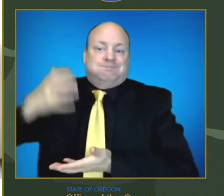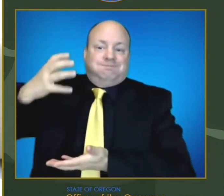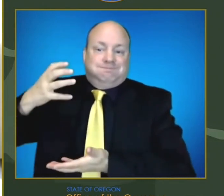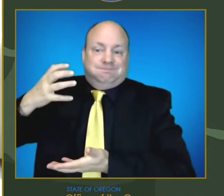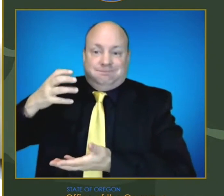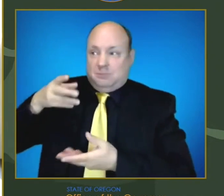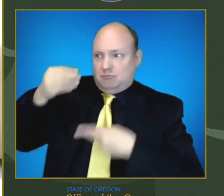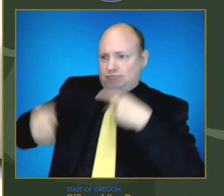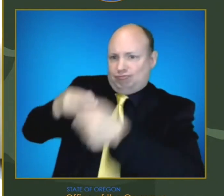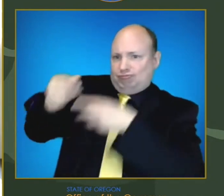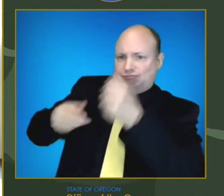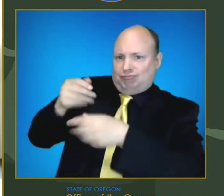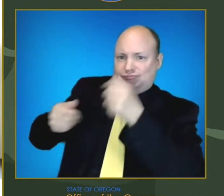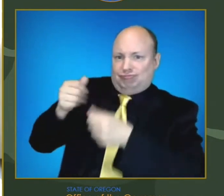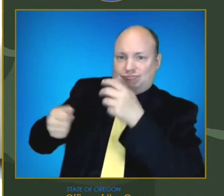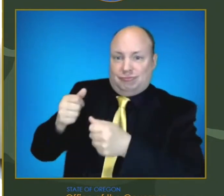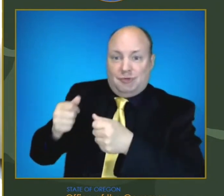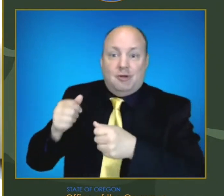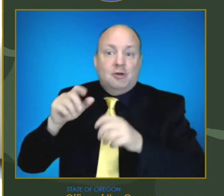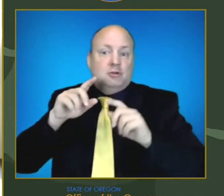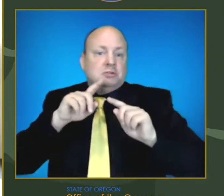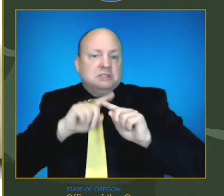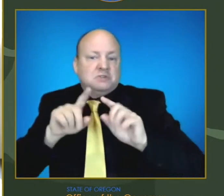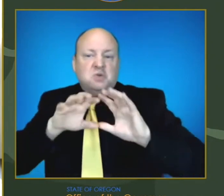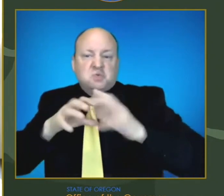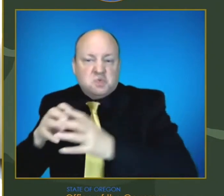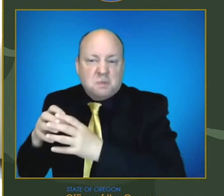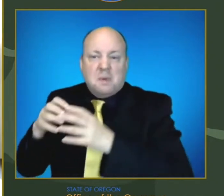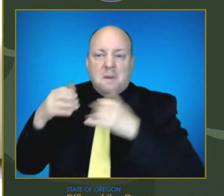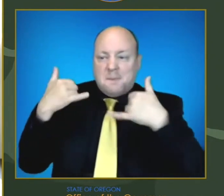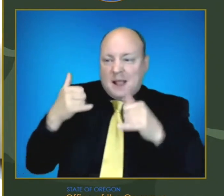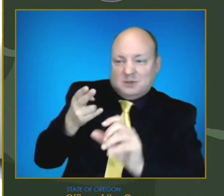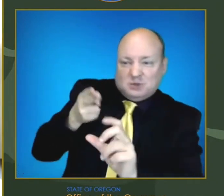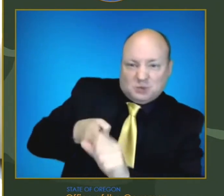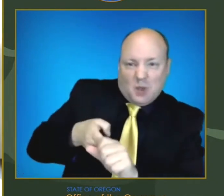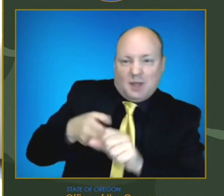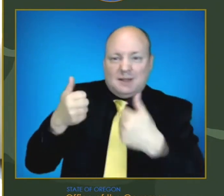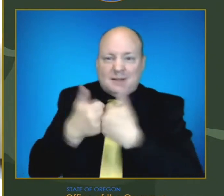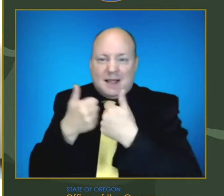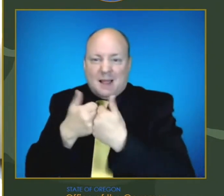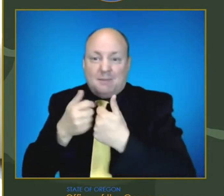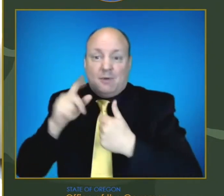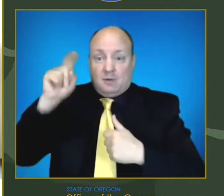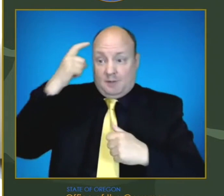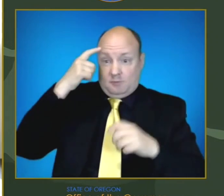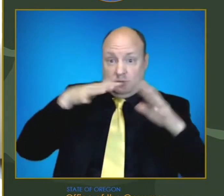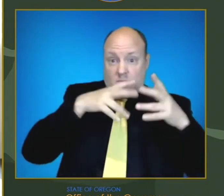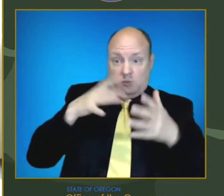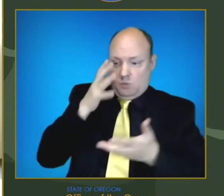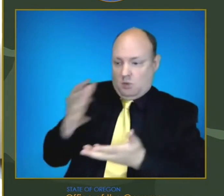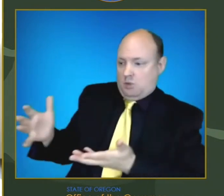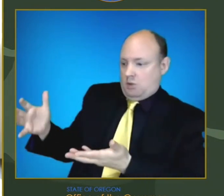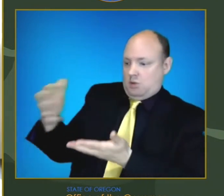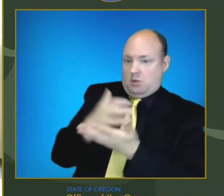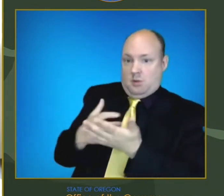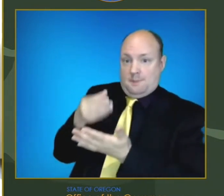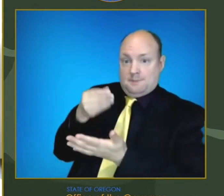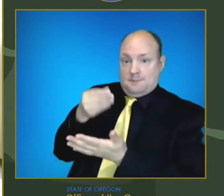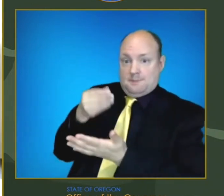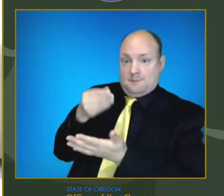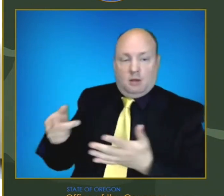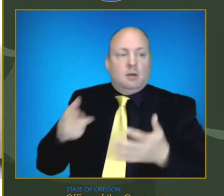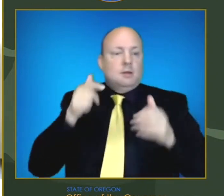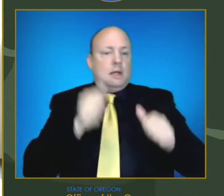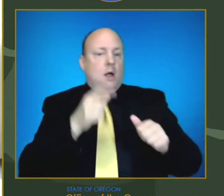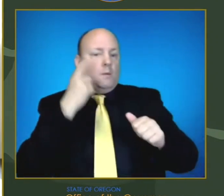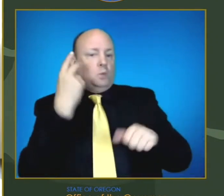time syndicates to play. The government got the money they needed to fight the war. The people were more than happy to give up their cash